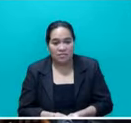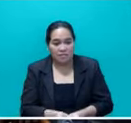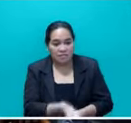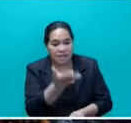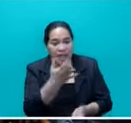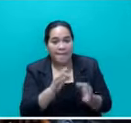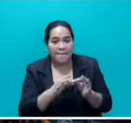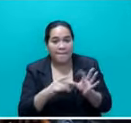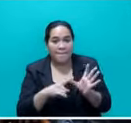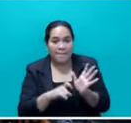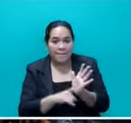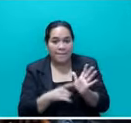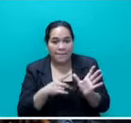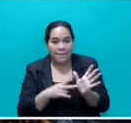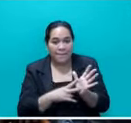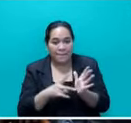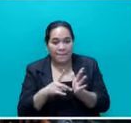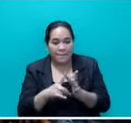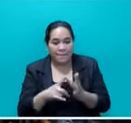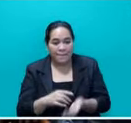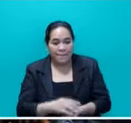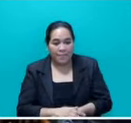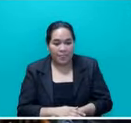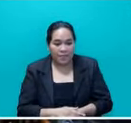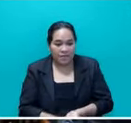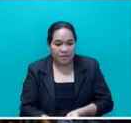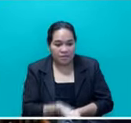Chair. I seek clarification on